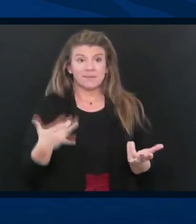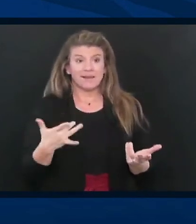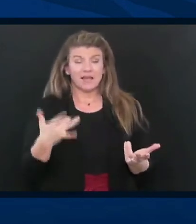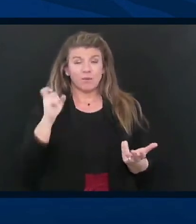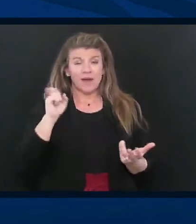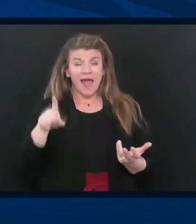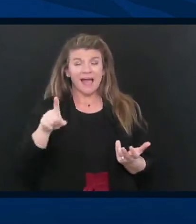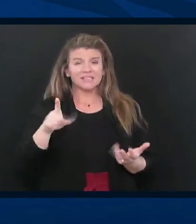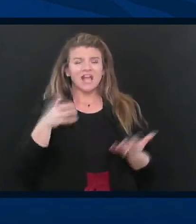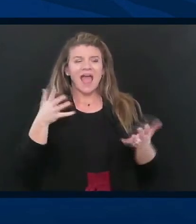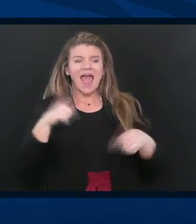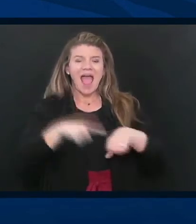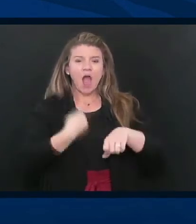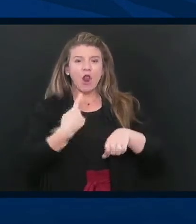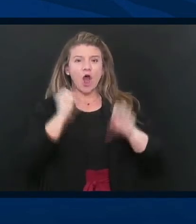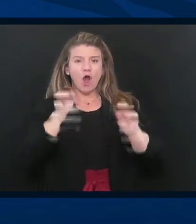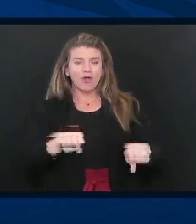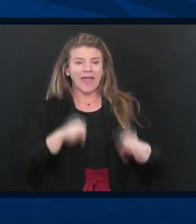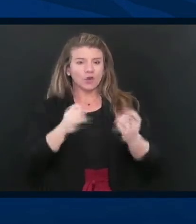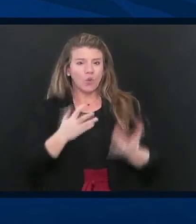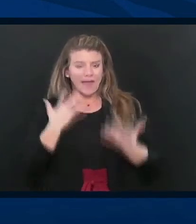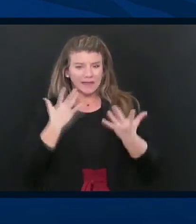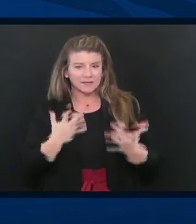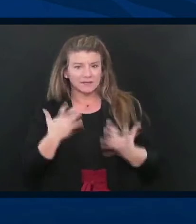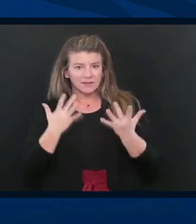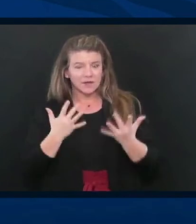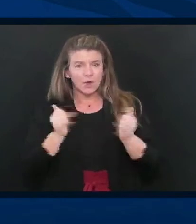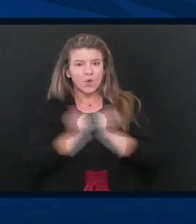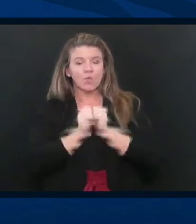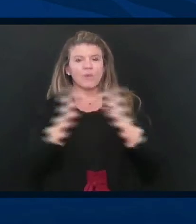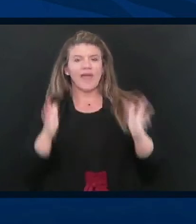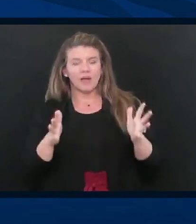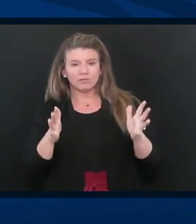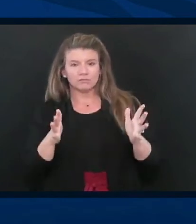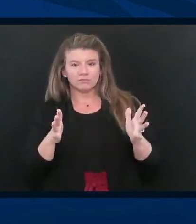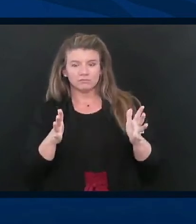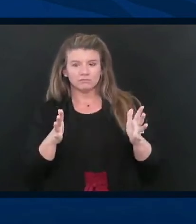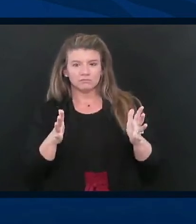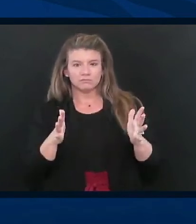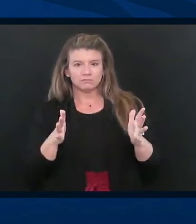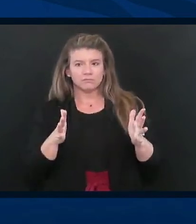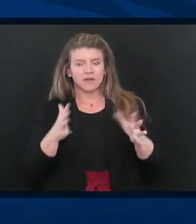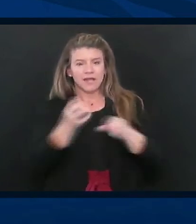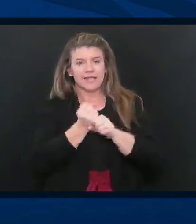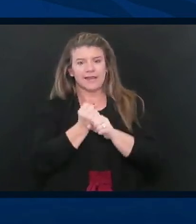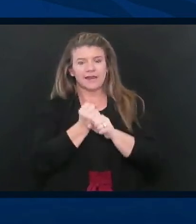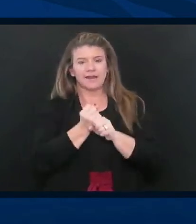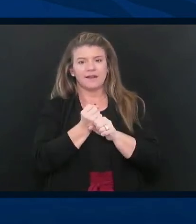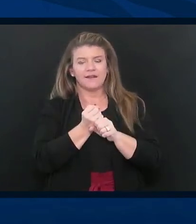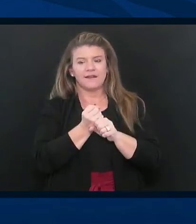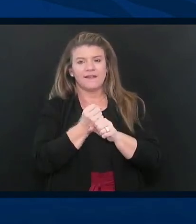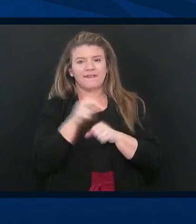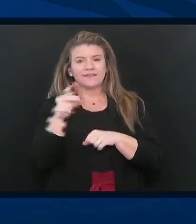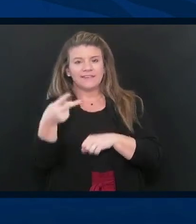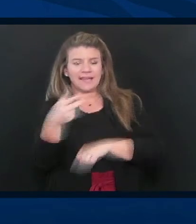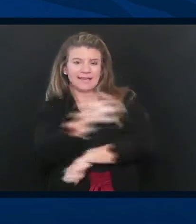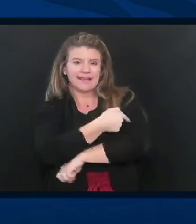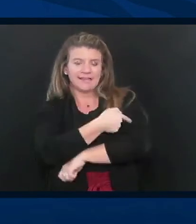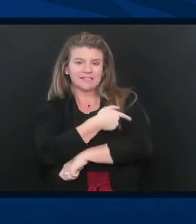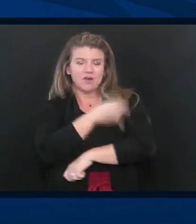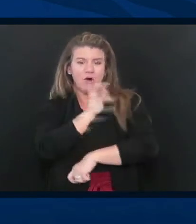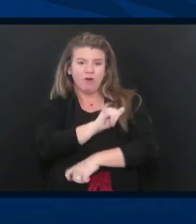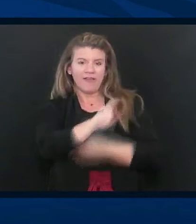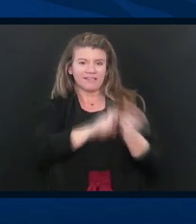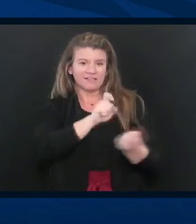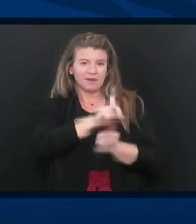you, how long can people go without getting their vaccine on their target date, and how